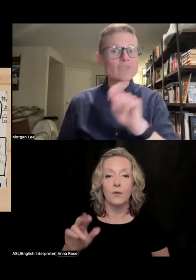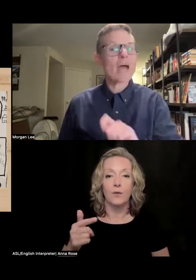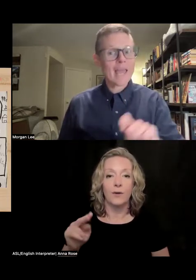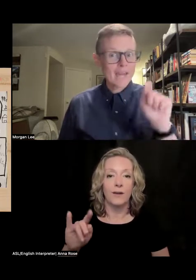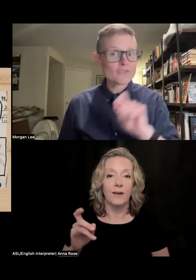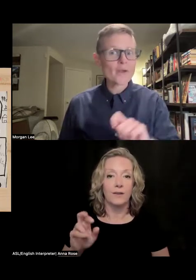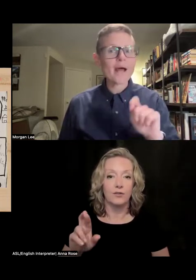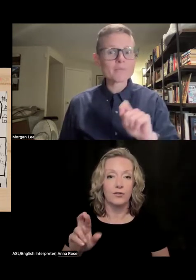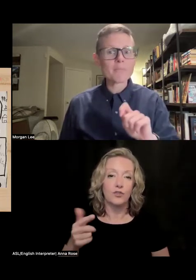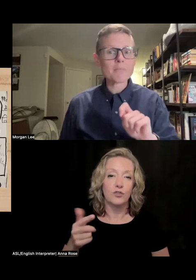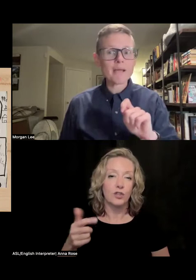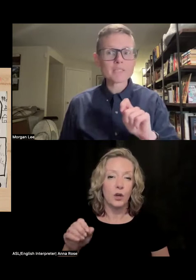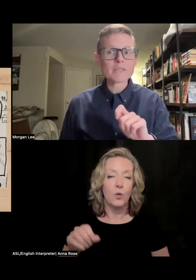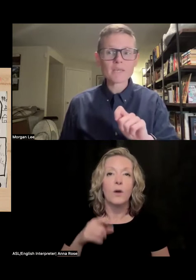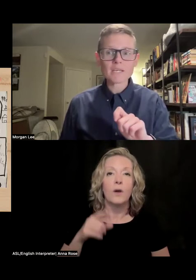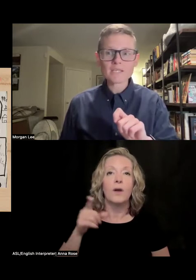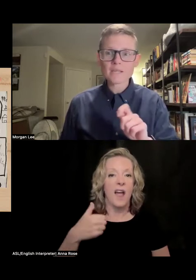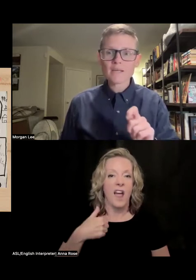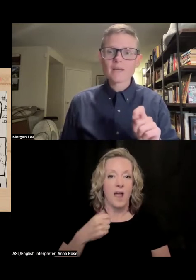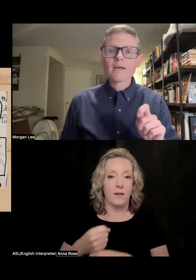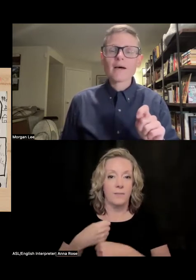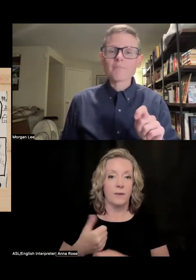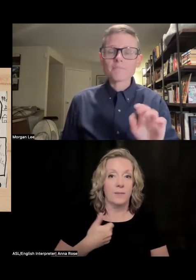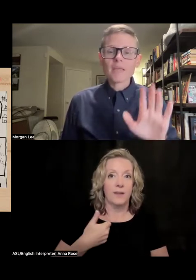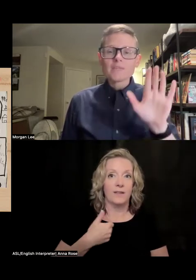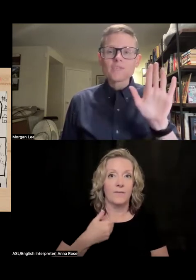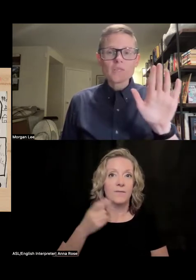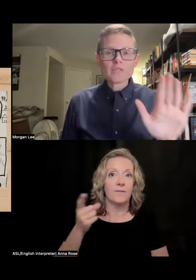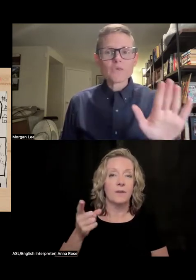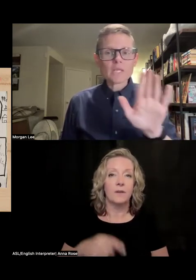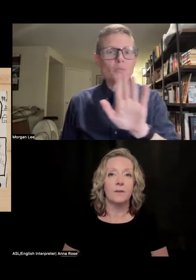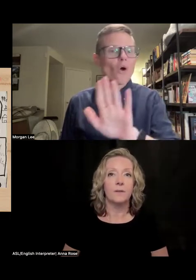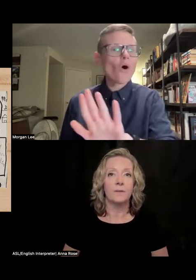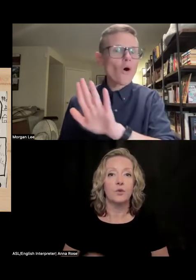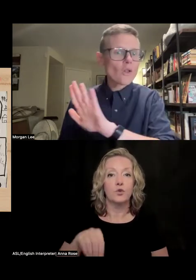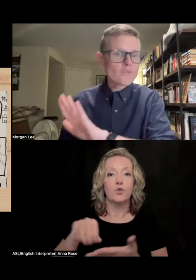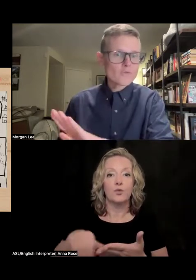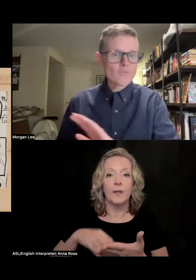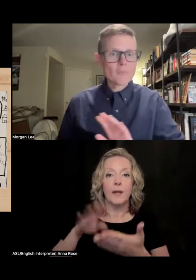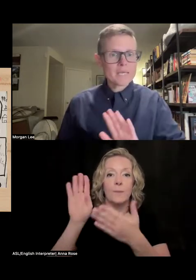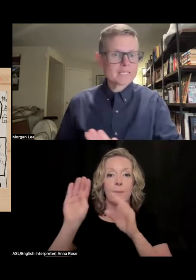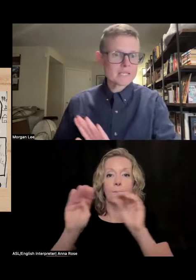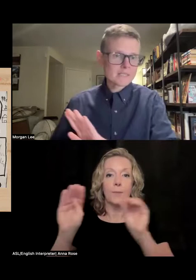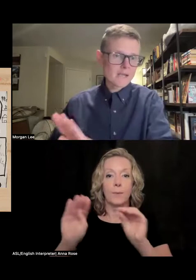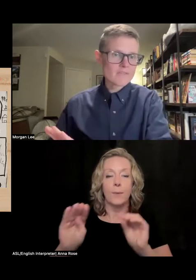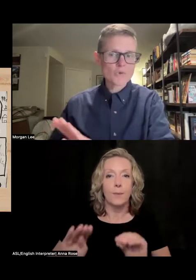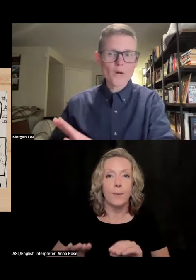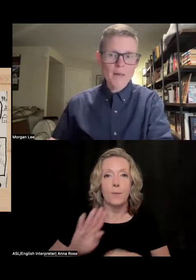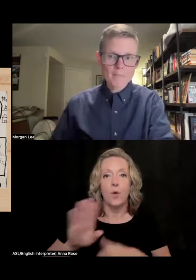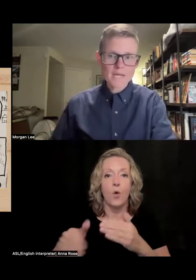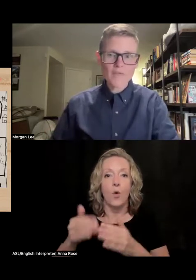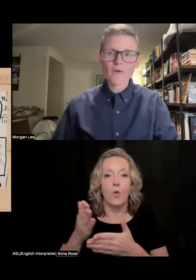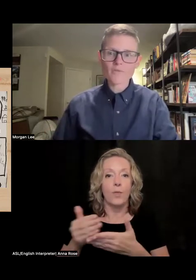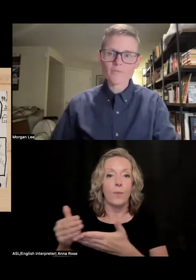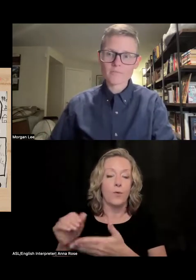I had it drawn out to my specifics. So that students can put all of those different pieces of a story